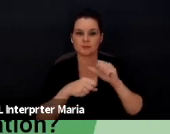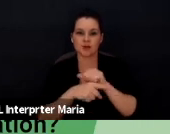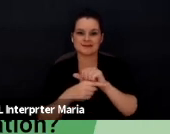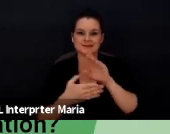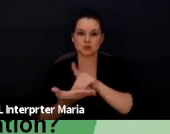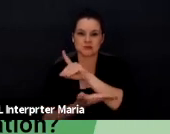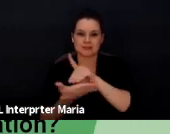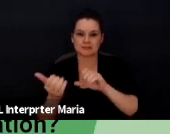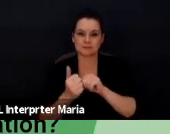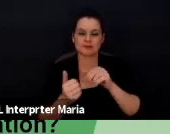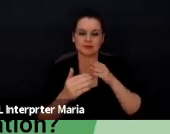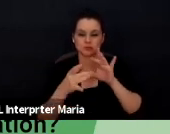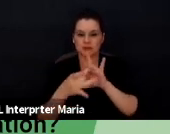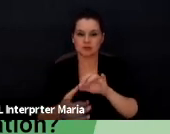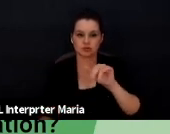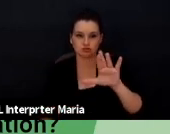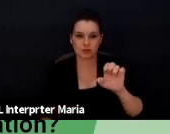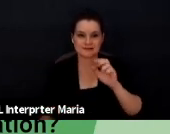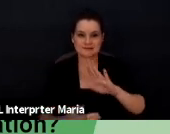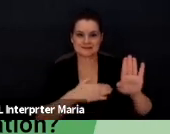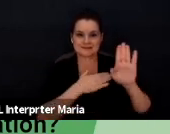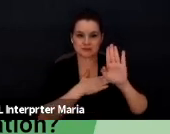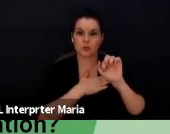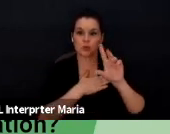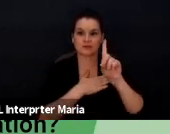based on race, citizenship, or disability.